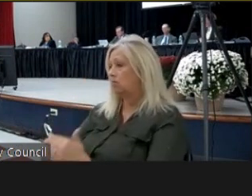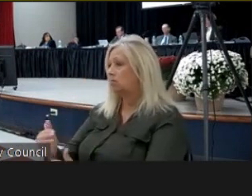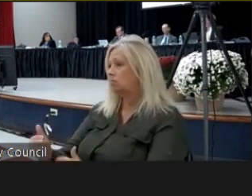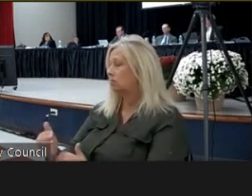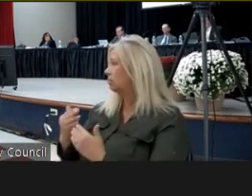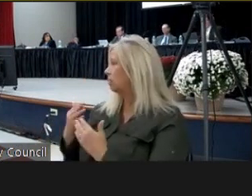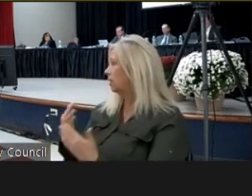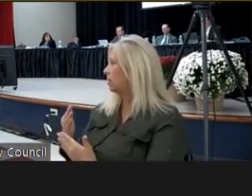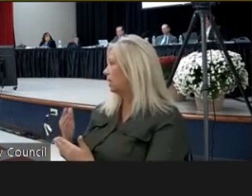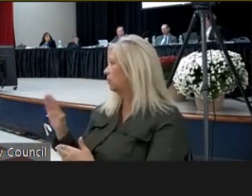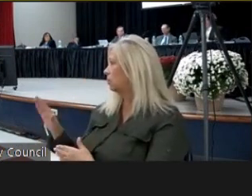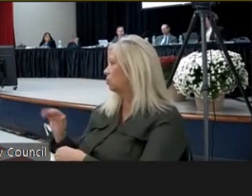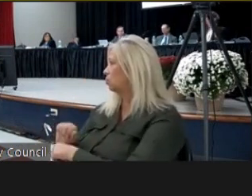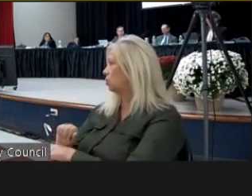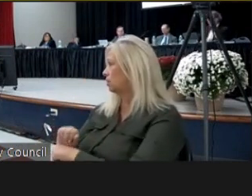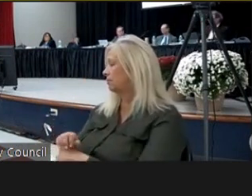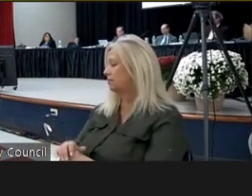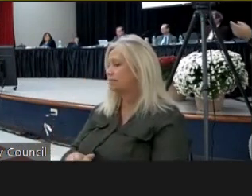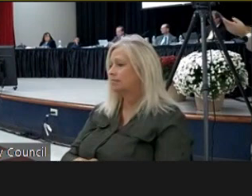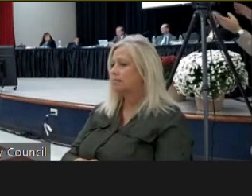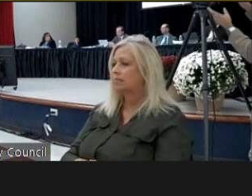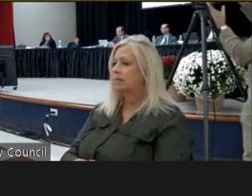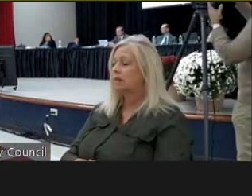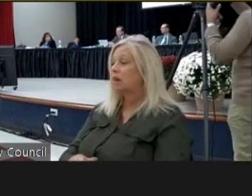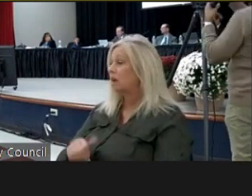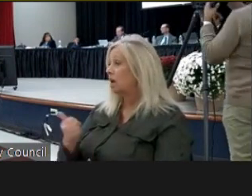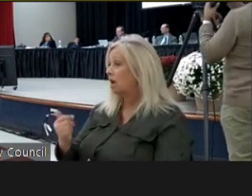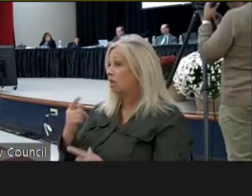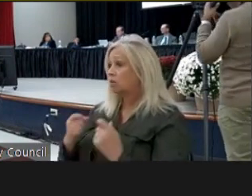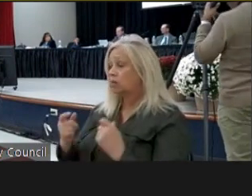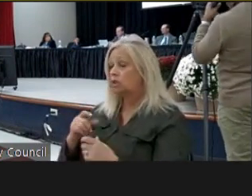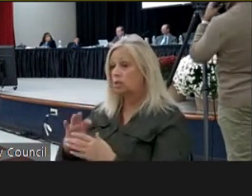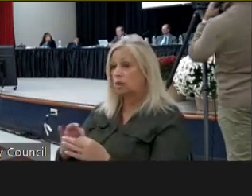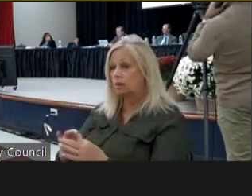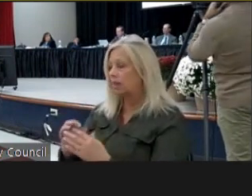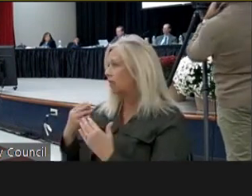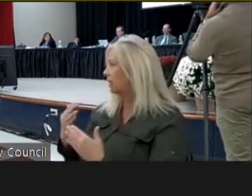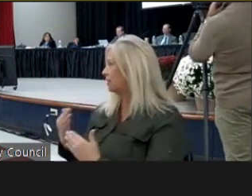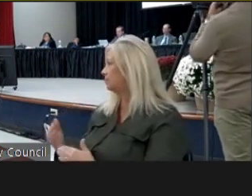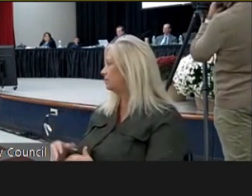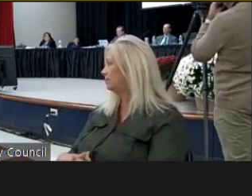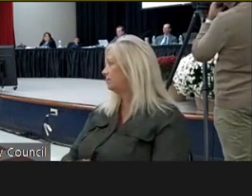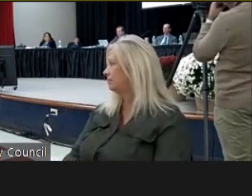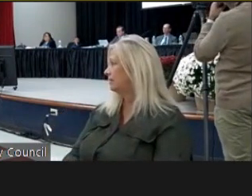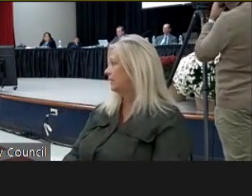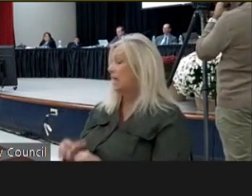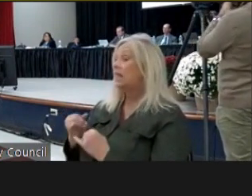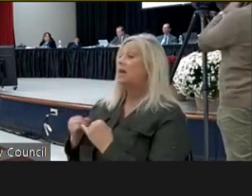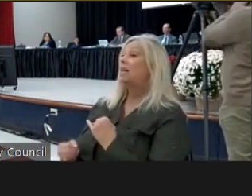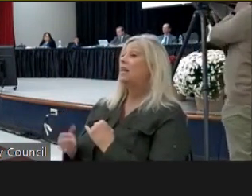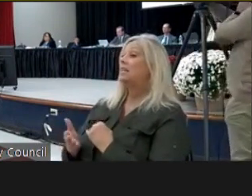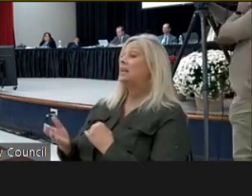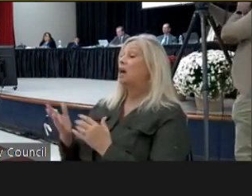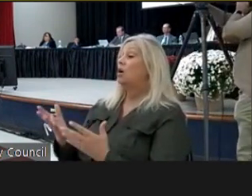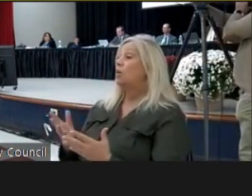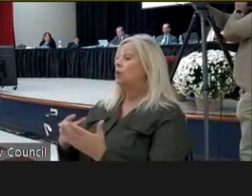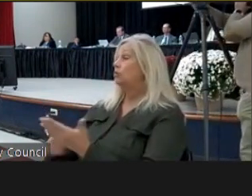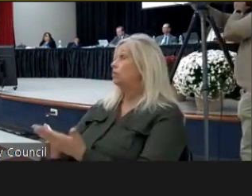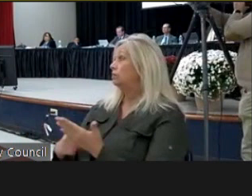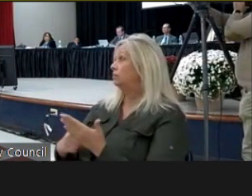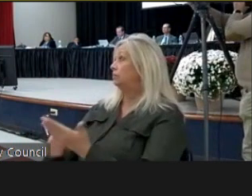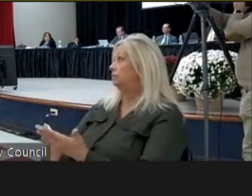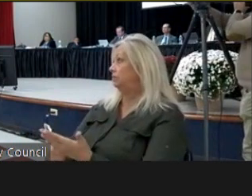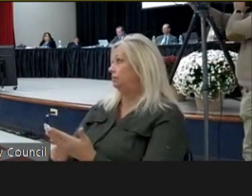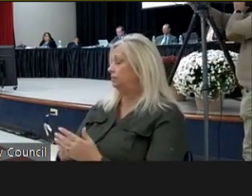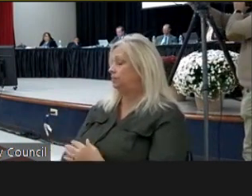work. Any other questions or comments? Thanks, guys. The last thing I'll cover, just, this is